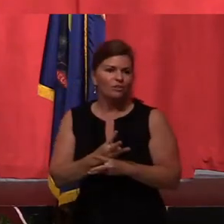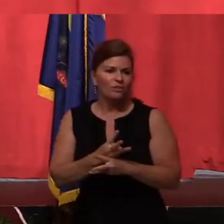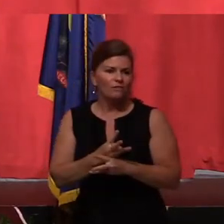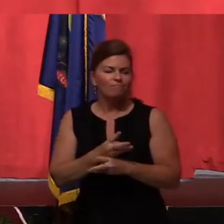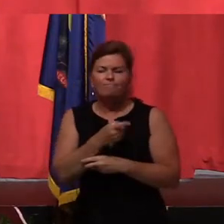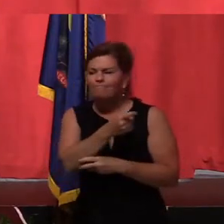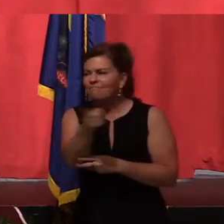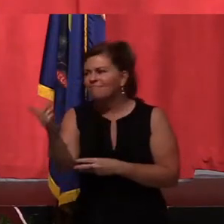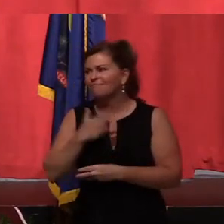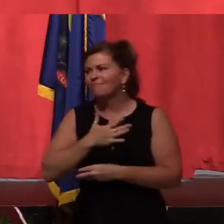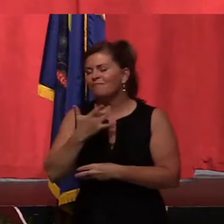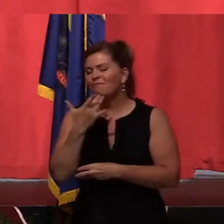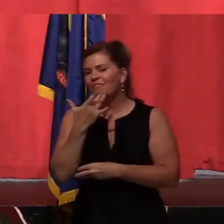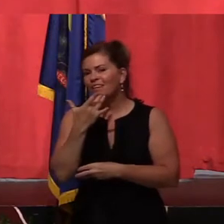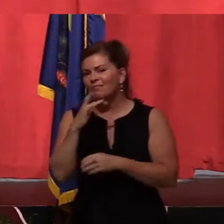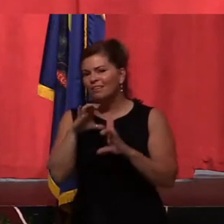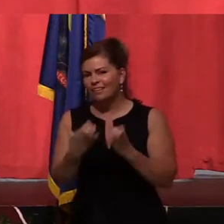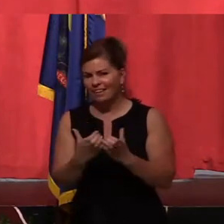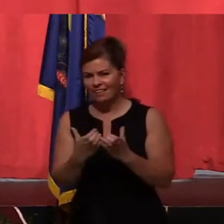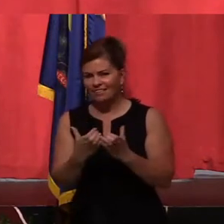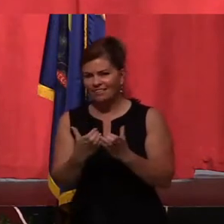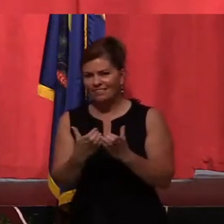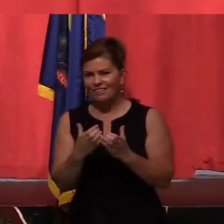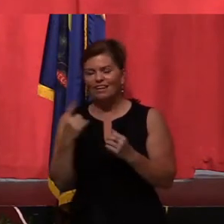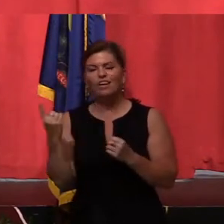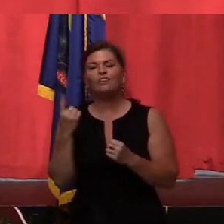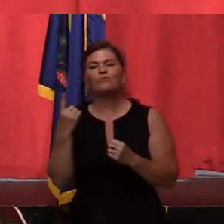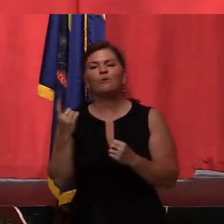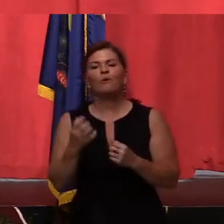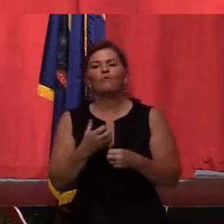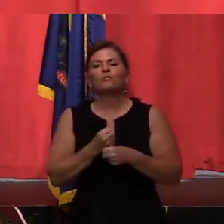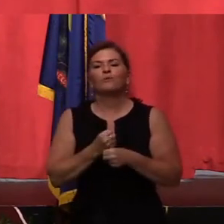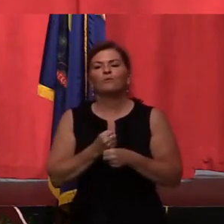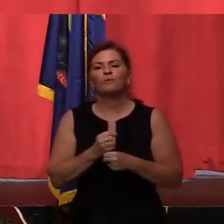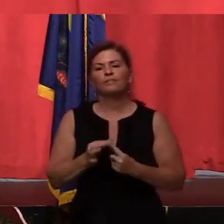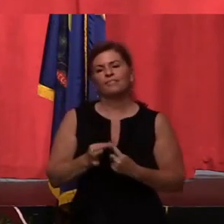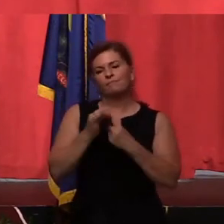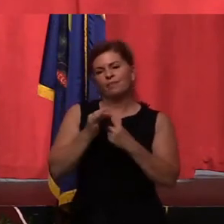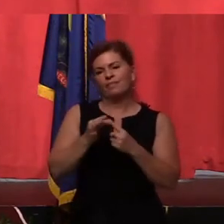my favorite class, and you will always hold a special place in my heart.